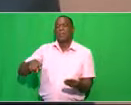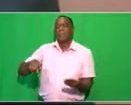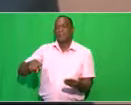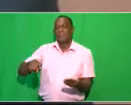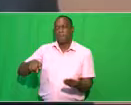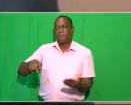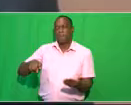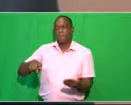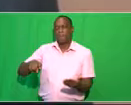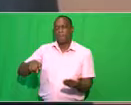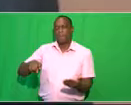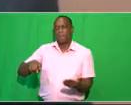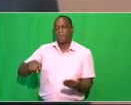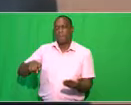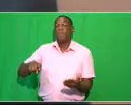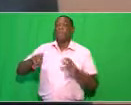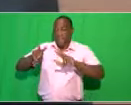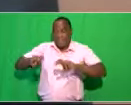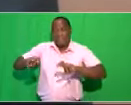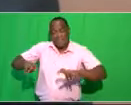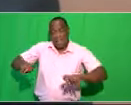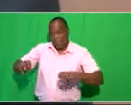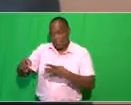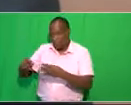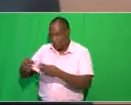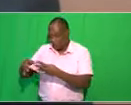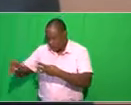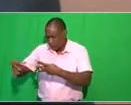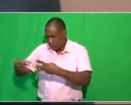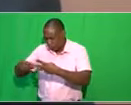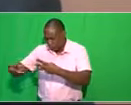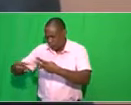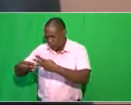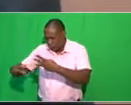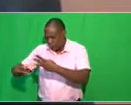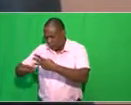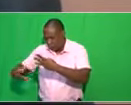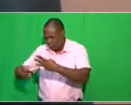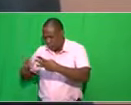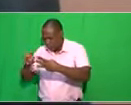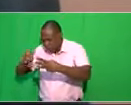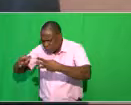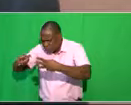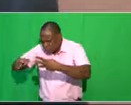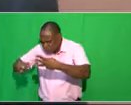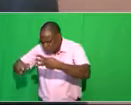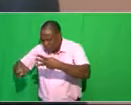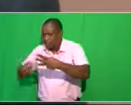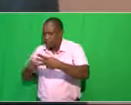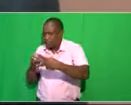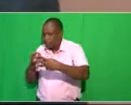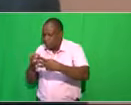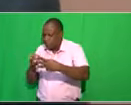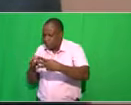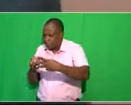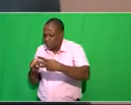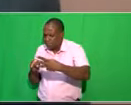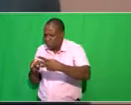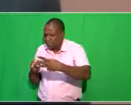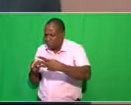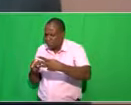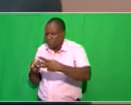at the particular terms, but we have to look at it in the context of all the other things that would